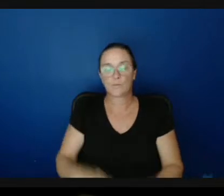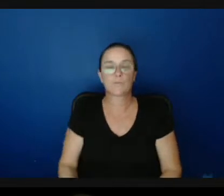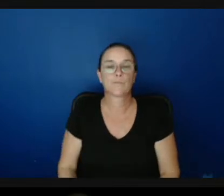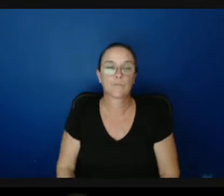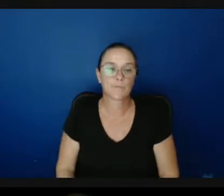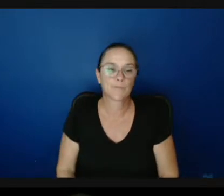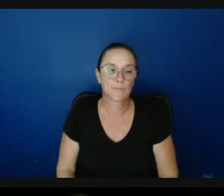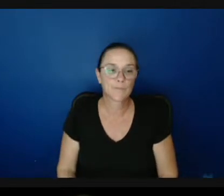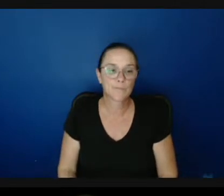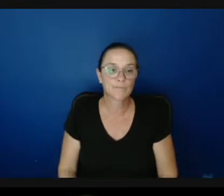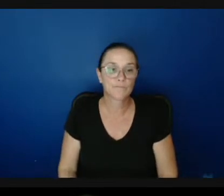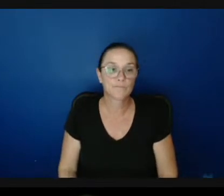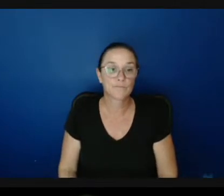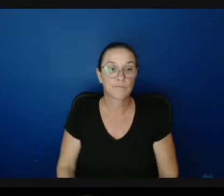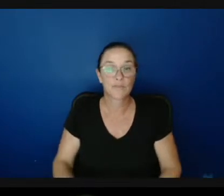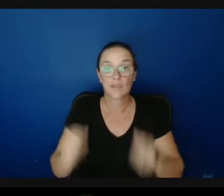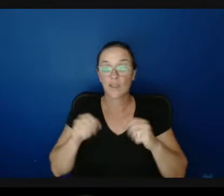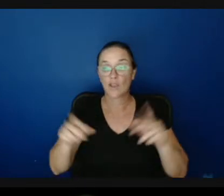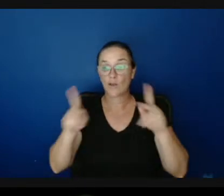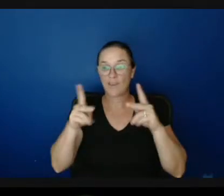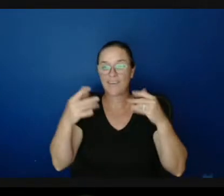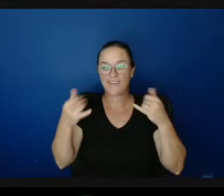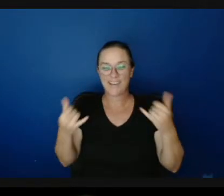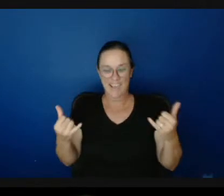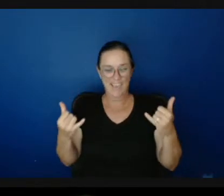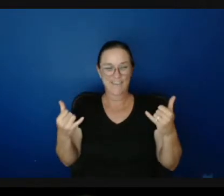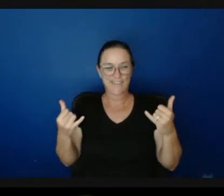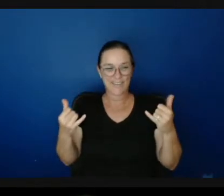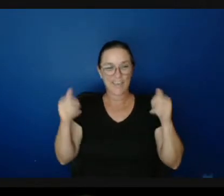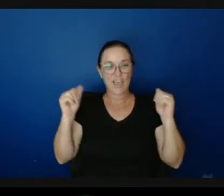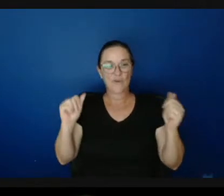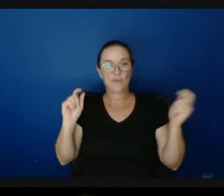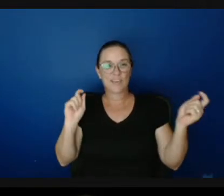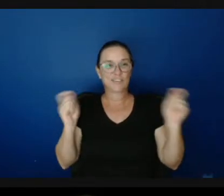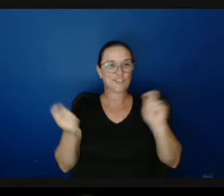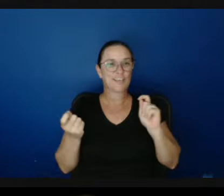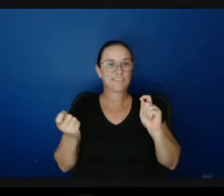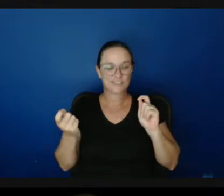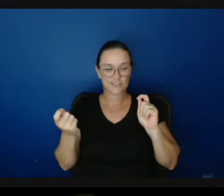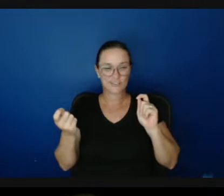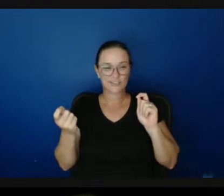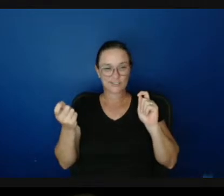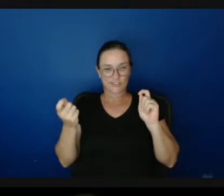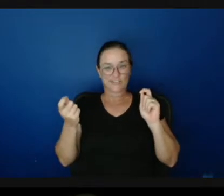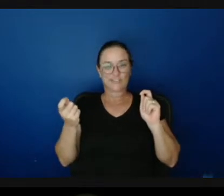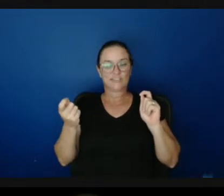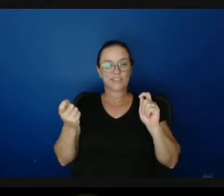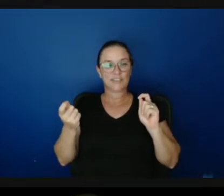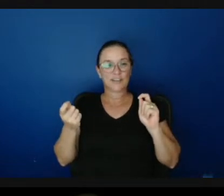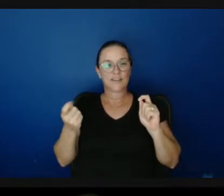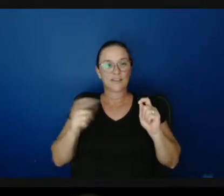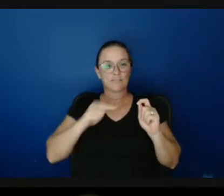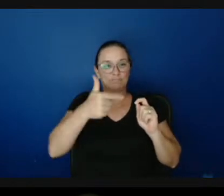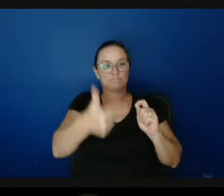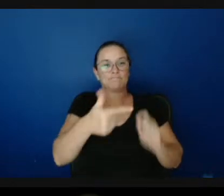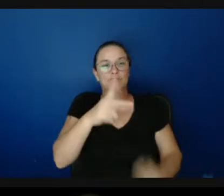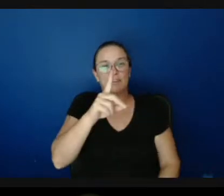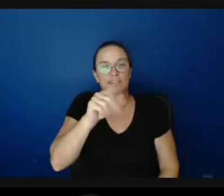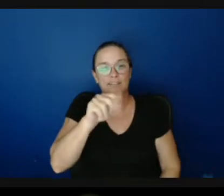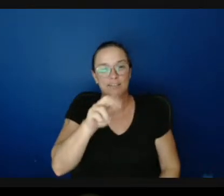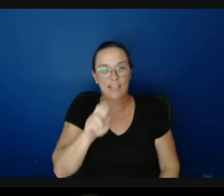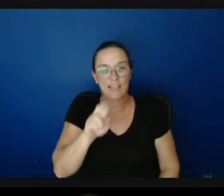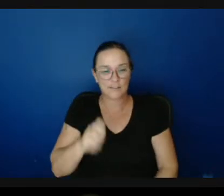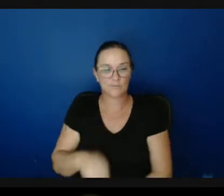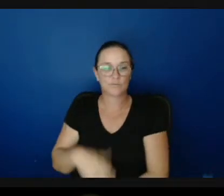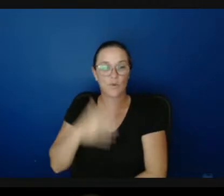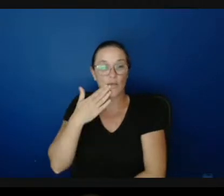And all right, now we can shift gears a bit, Dane. I'll pass it back to you. All right. Well, thank